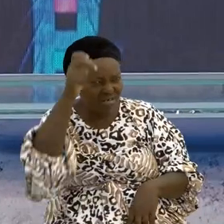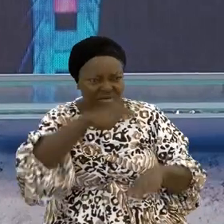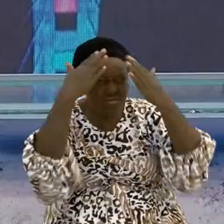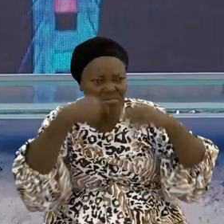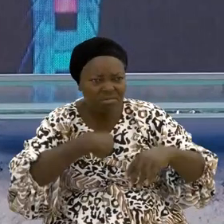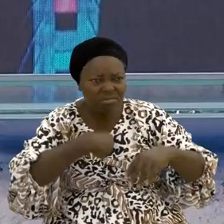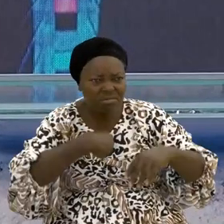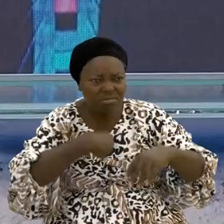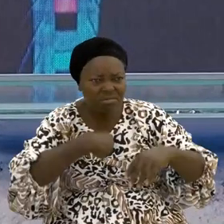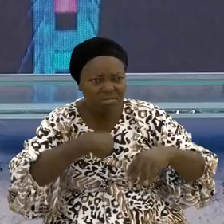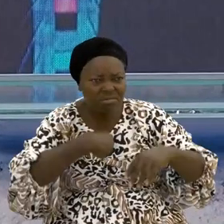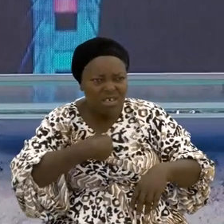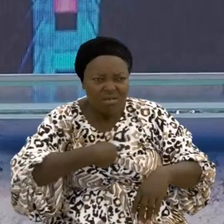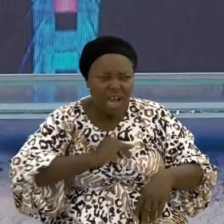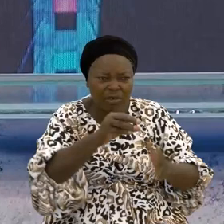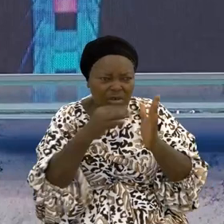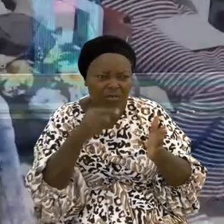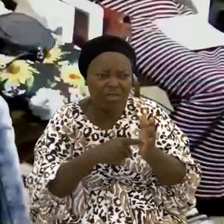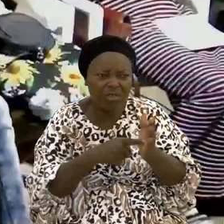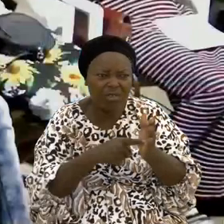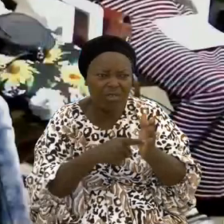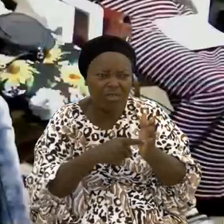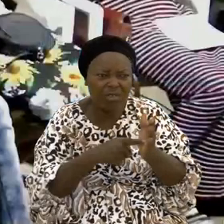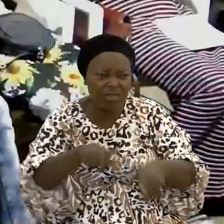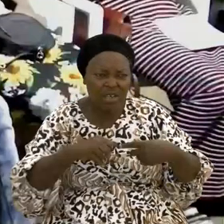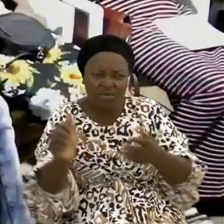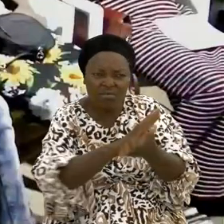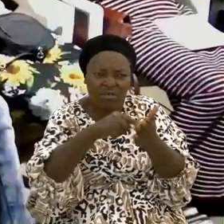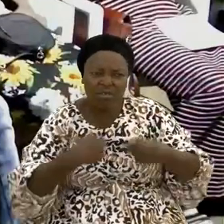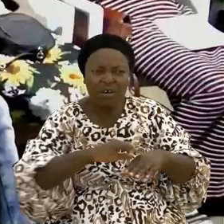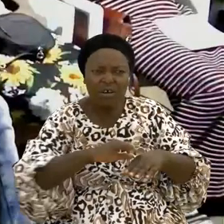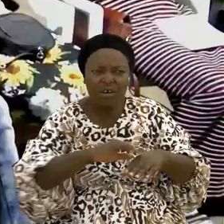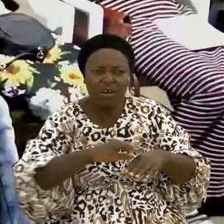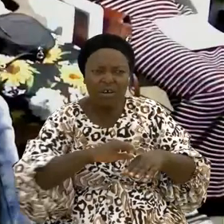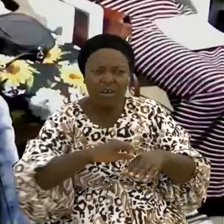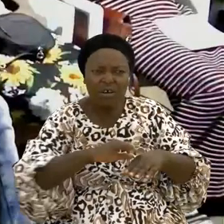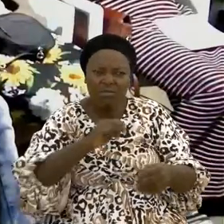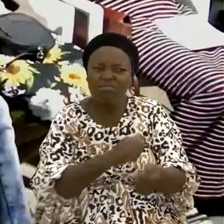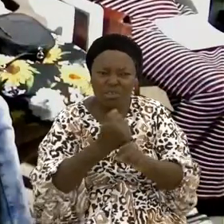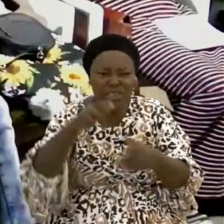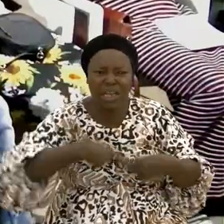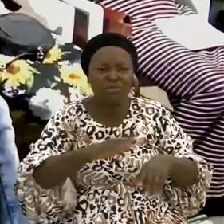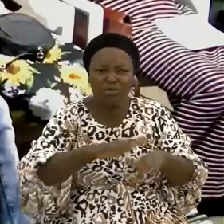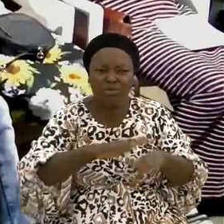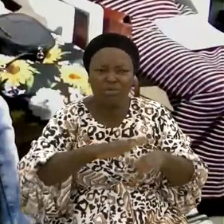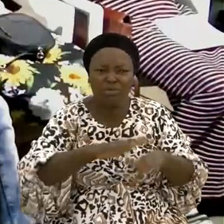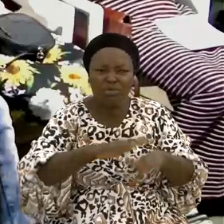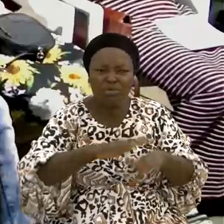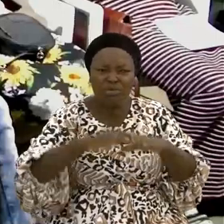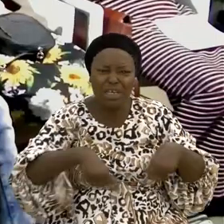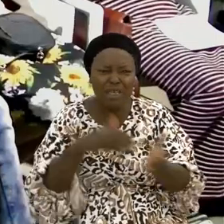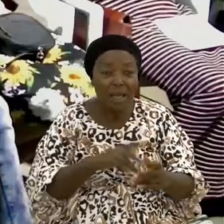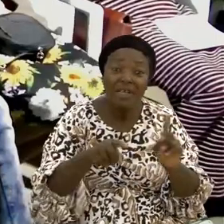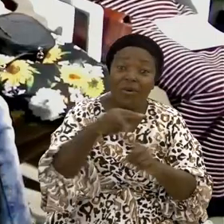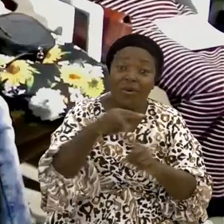this life. I'm going to ruin this life. I'm going to wreck this life. I'm going to destroy this life. When Christ